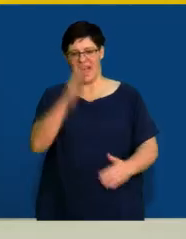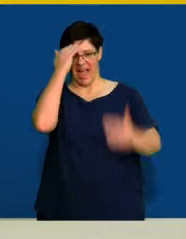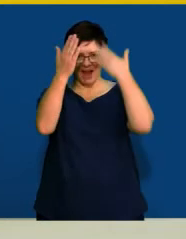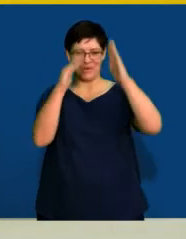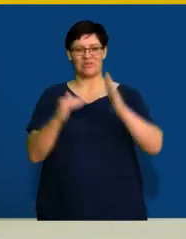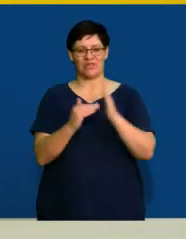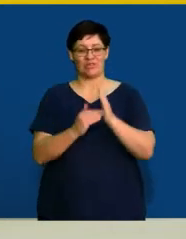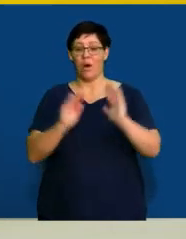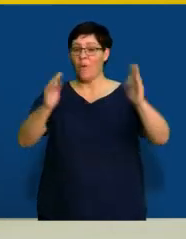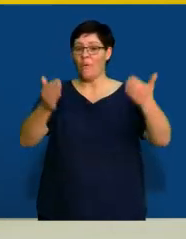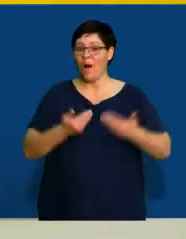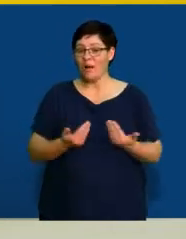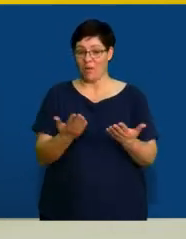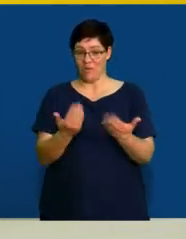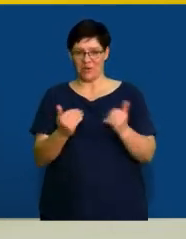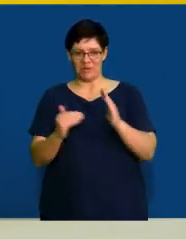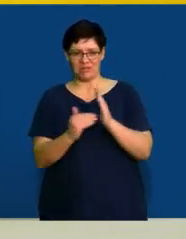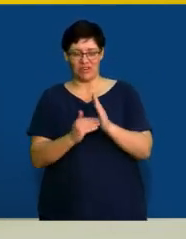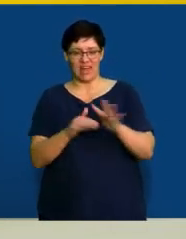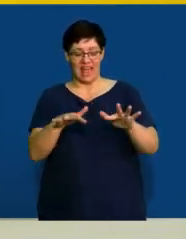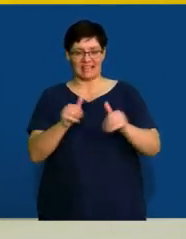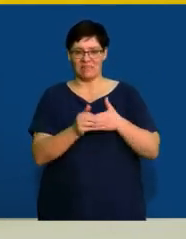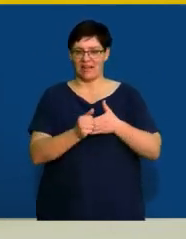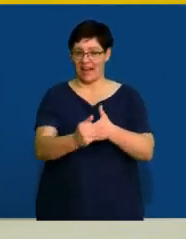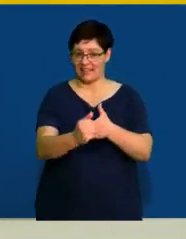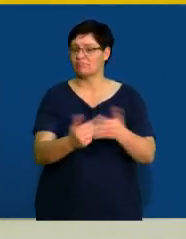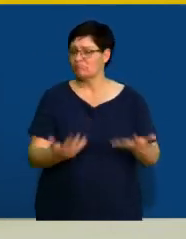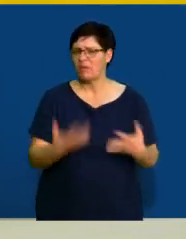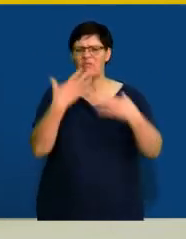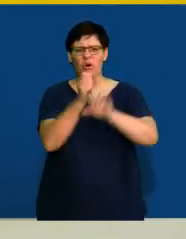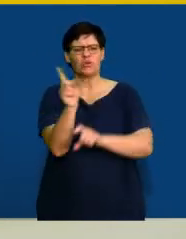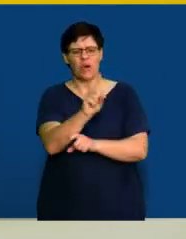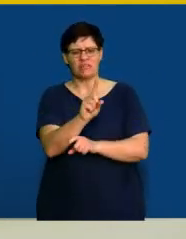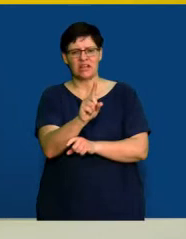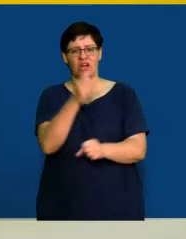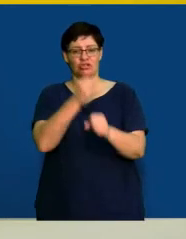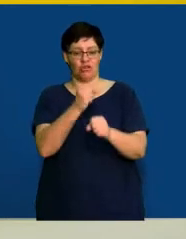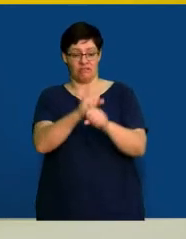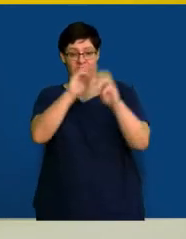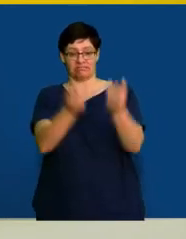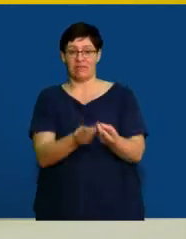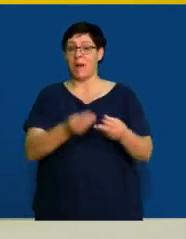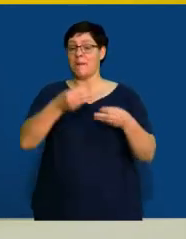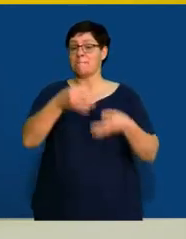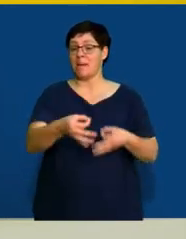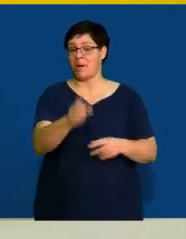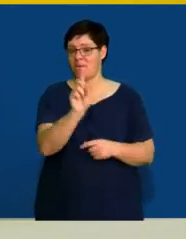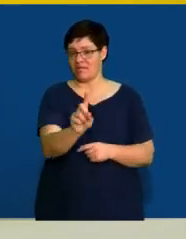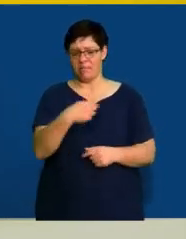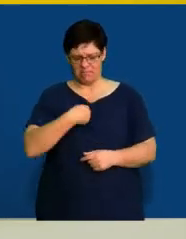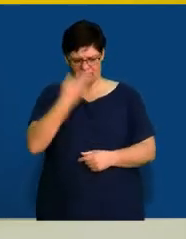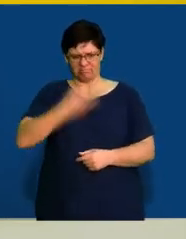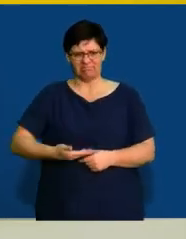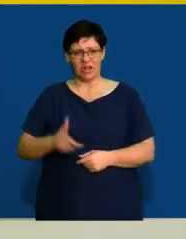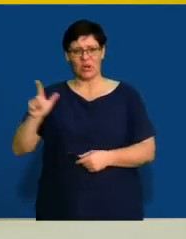Hello Matrix and welcome to Gr12 Exam Guide. Today we're focusing on Geography Paper 1. My name is Looney and